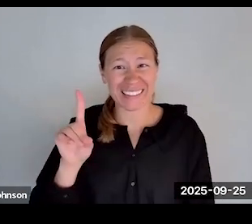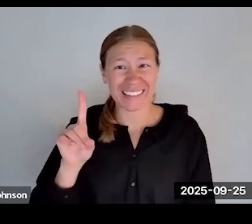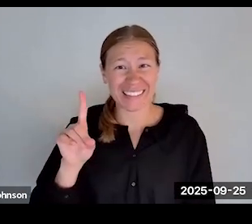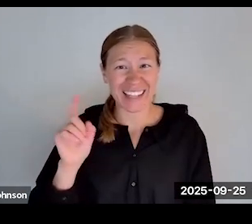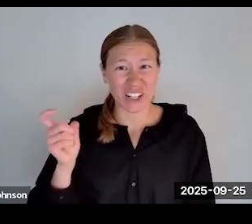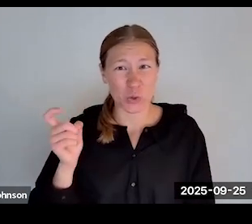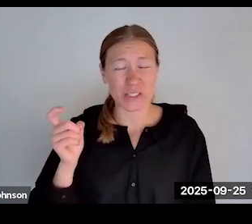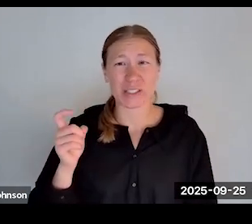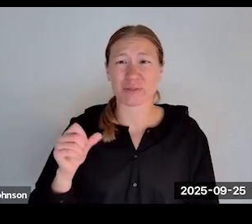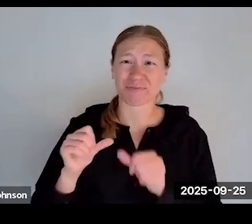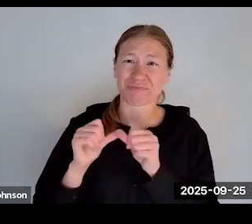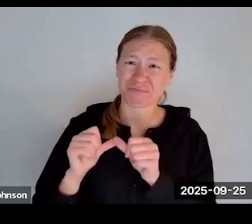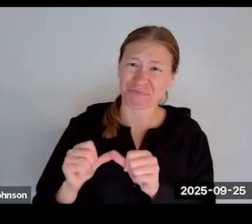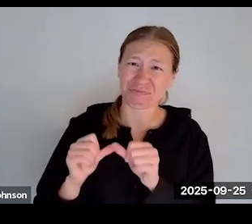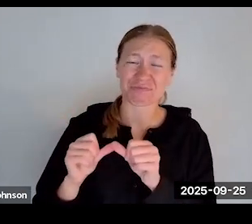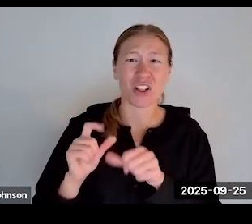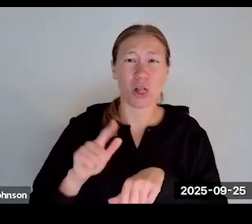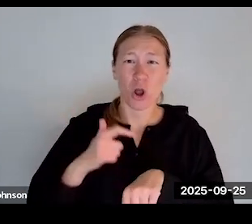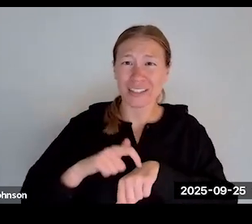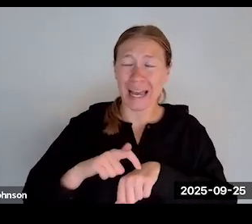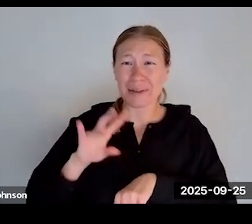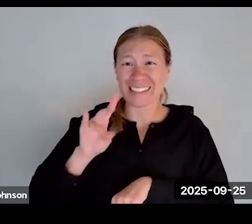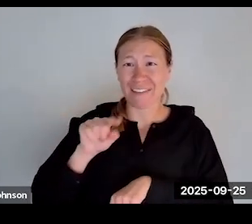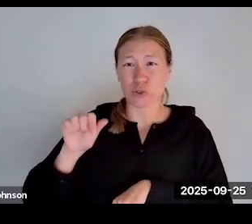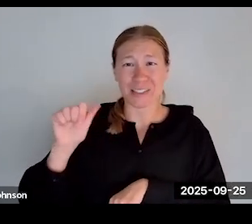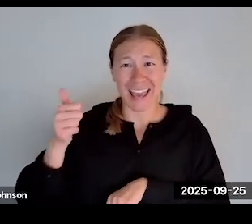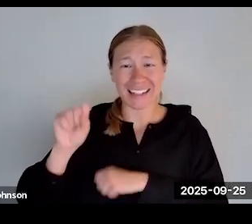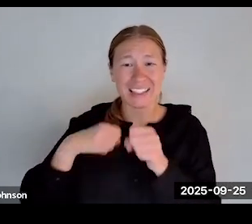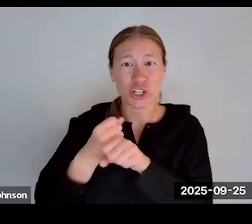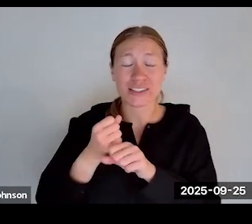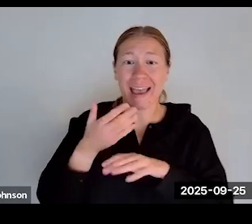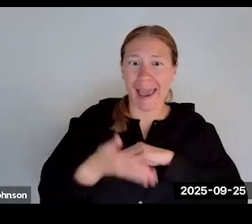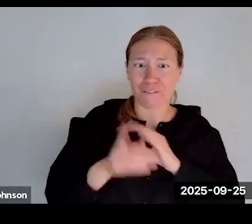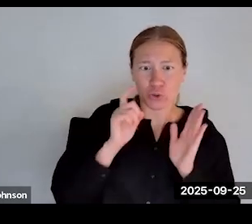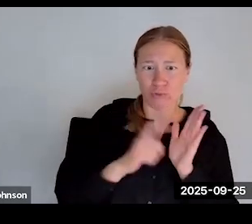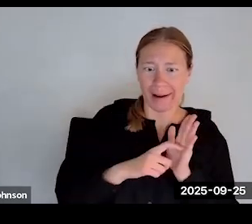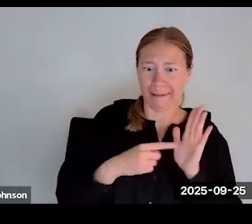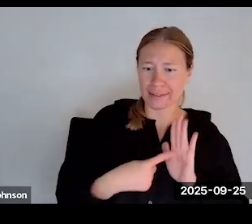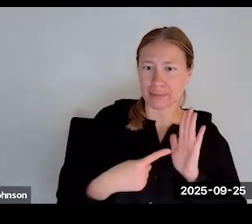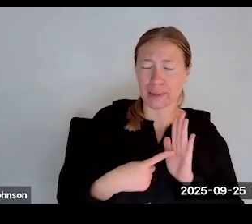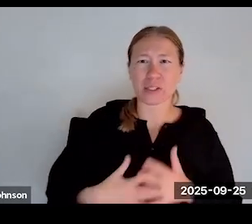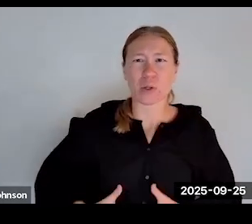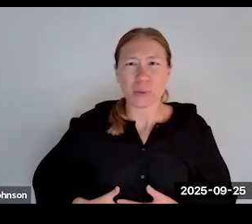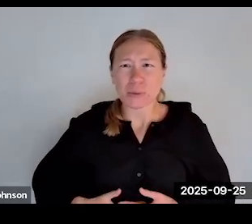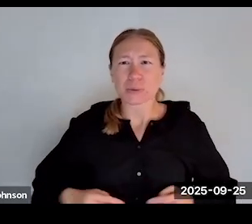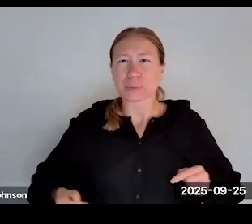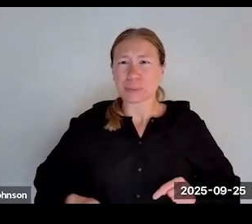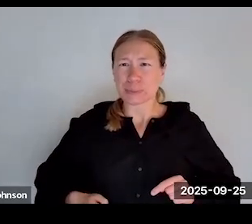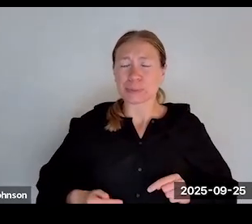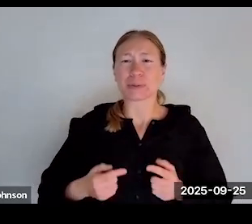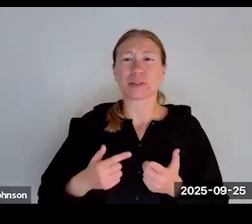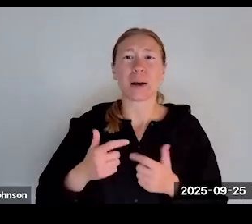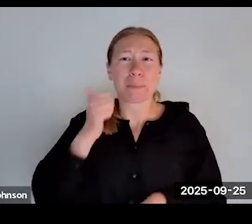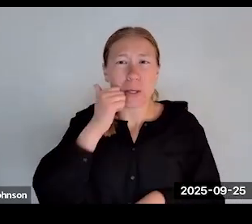10 years after symptoms begin. The condition is marked by chronic pelvic pain, painful and